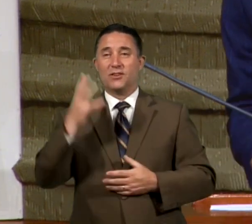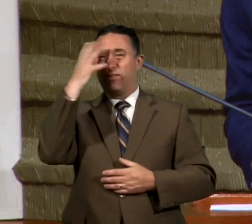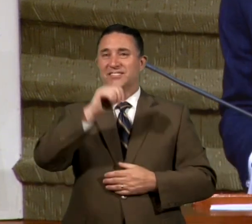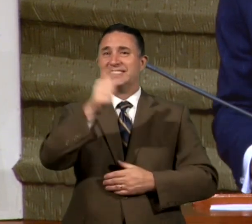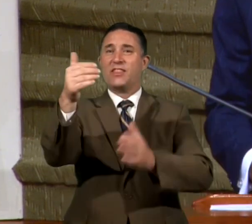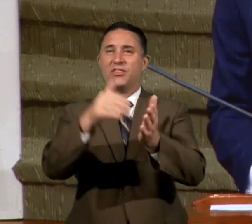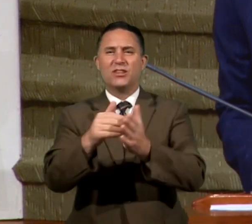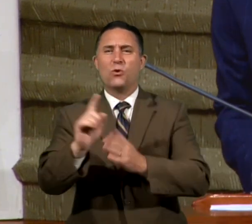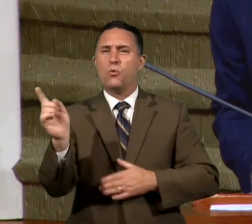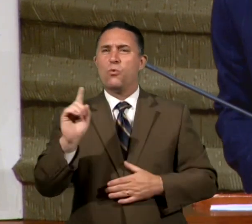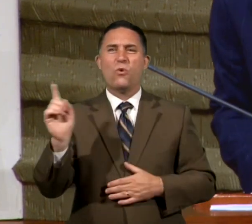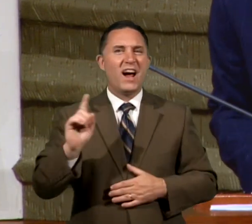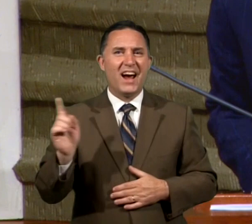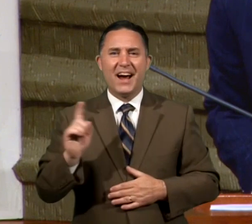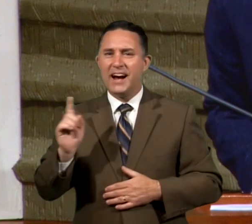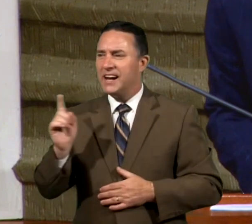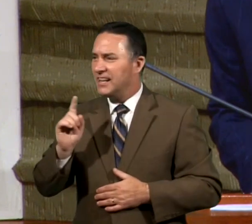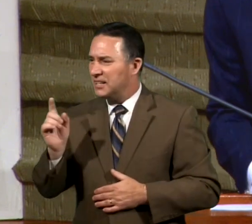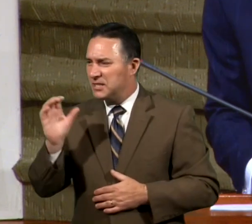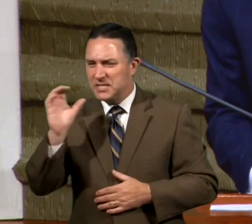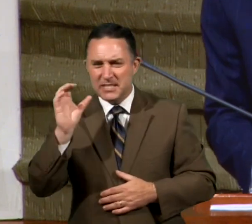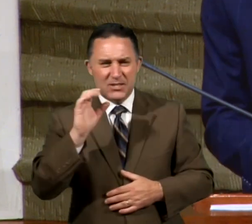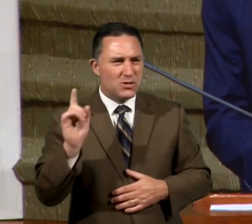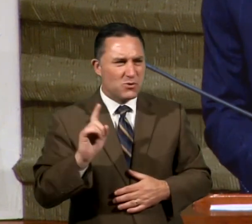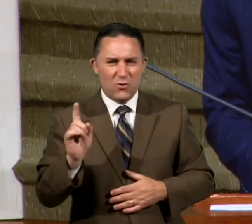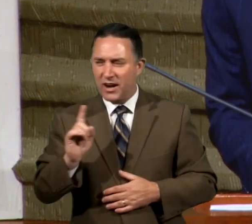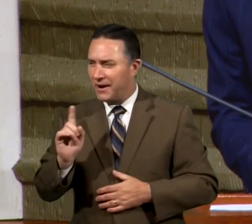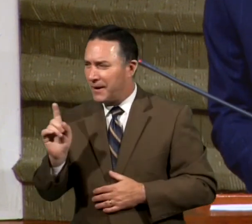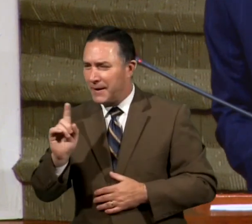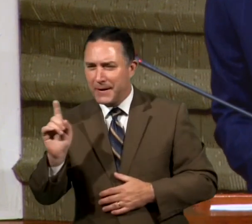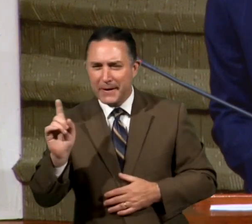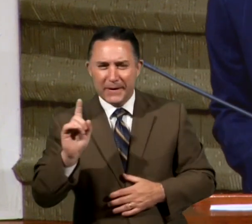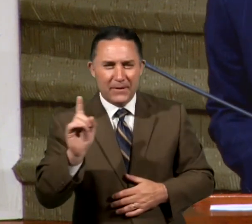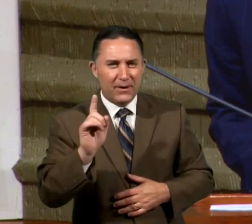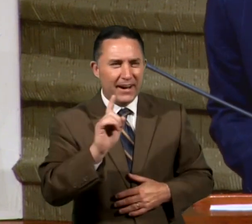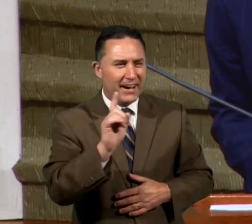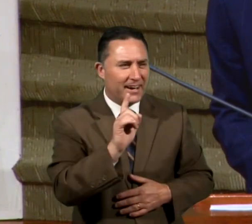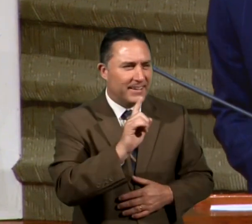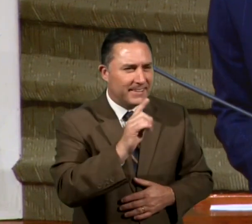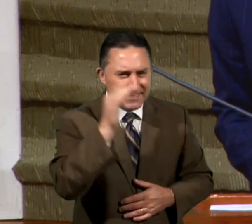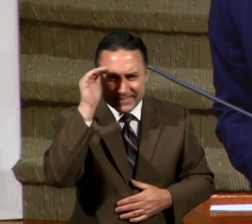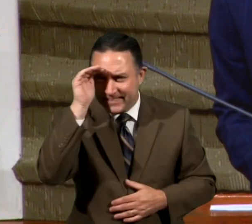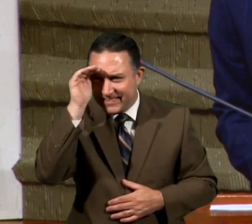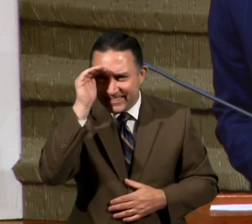of 10,000. Where are you, Shonda? I'm trying to hook you up here, babe. Come on.